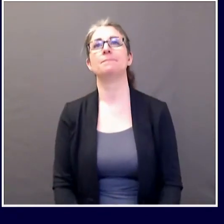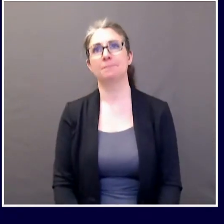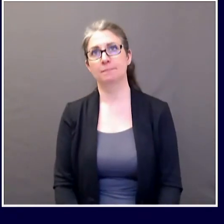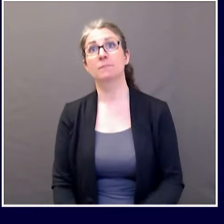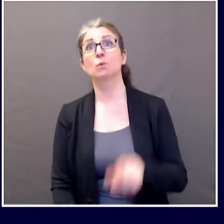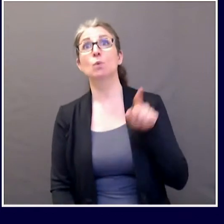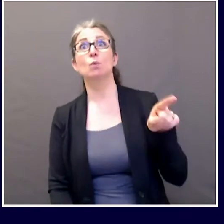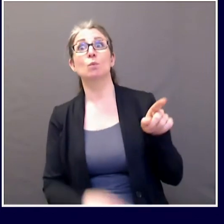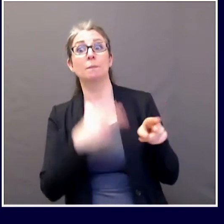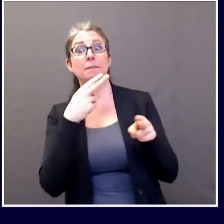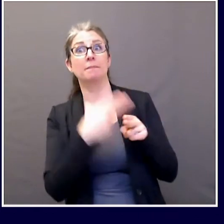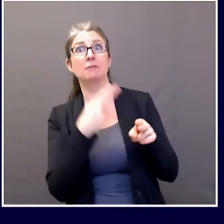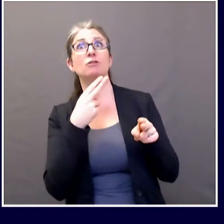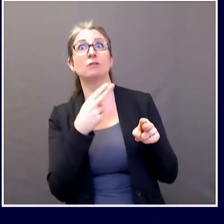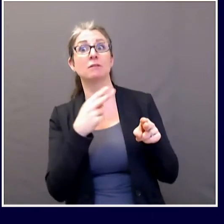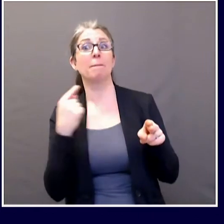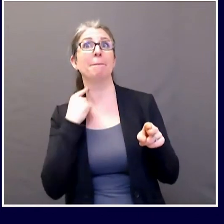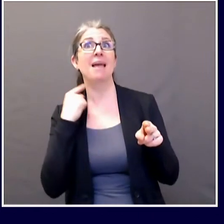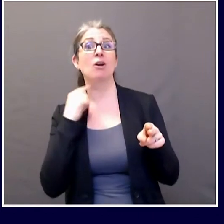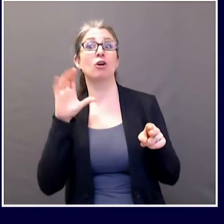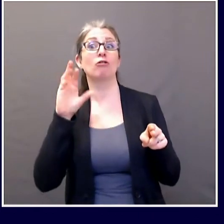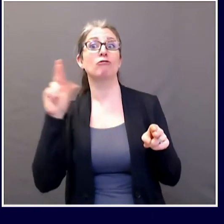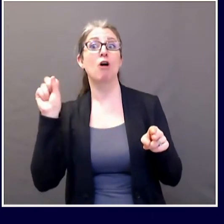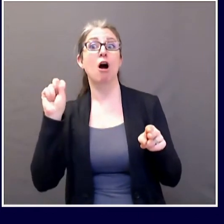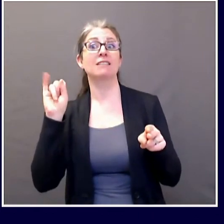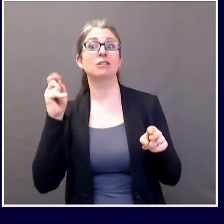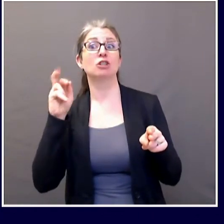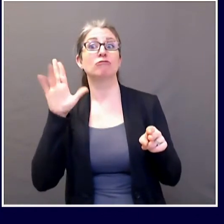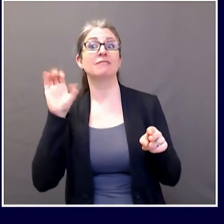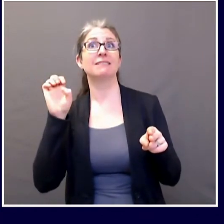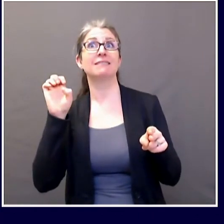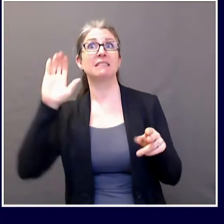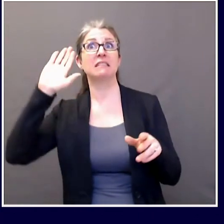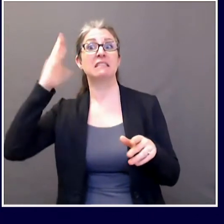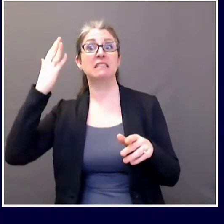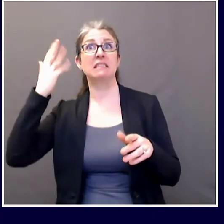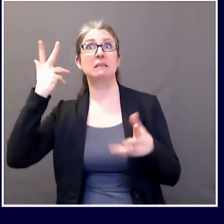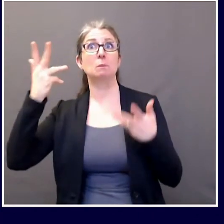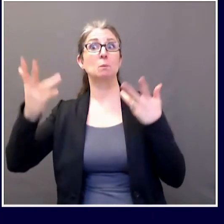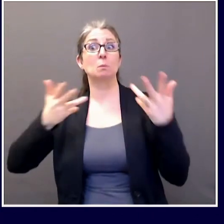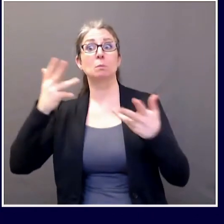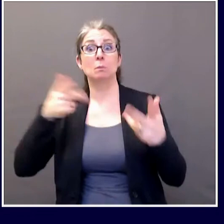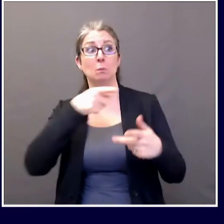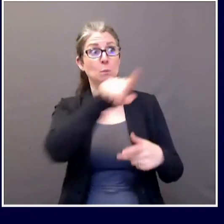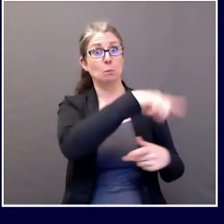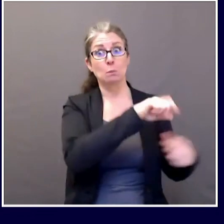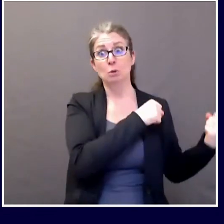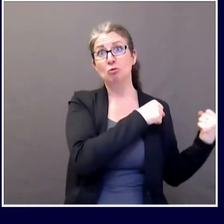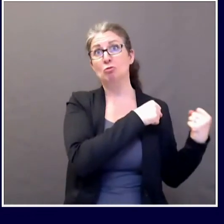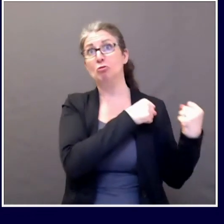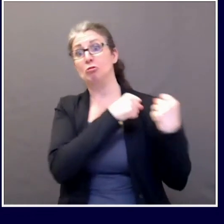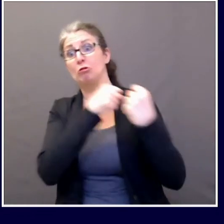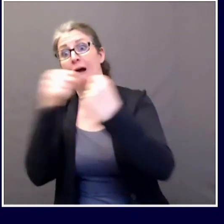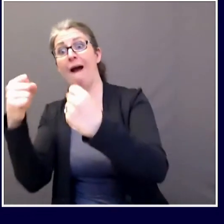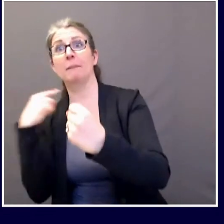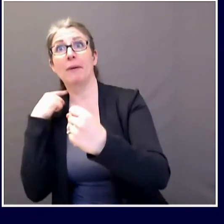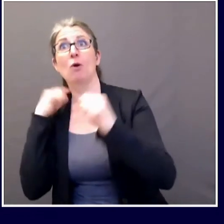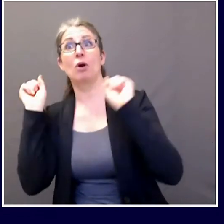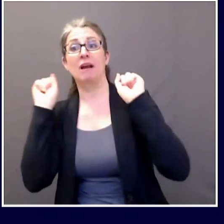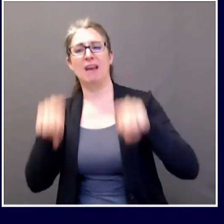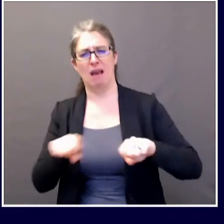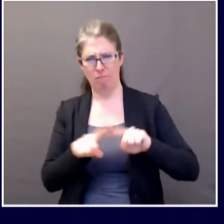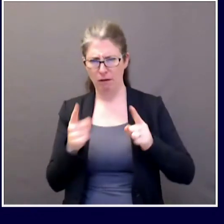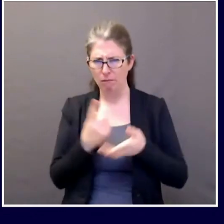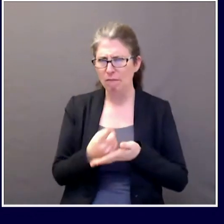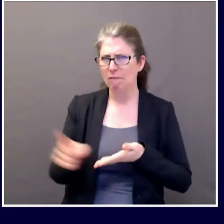do so. I do remember a few weeks ago, you had also mentioned a concern about people traveling across multiple counties to get